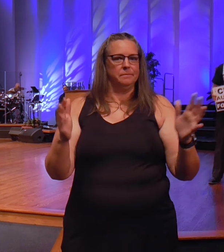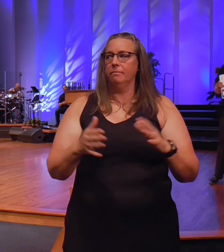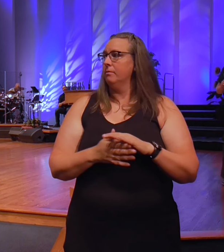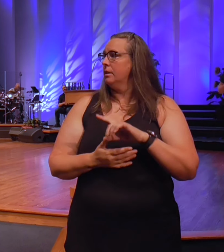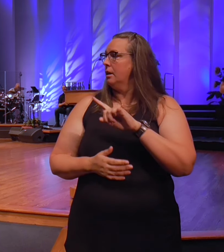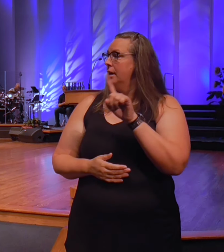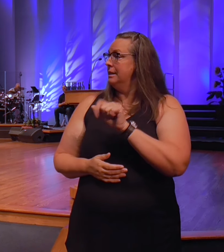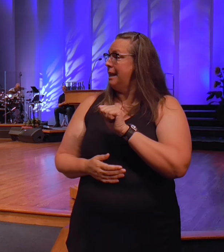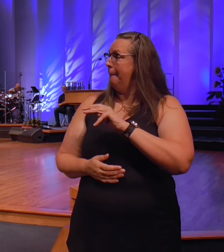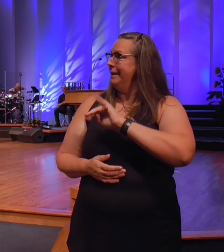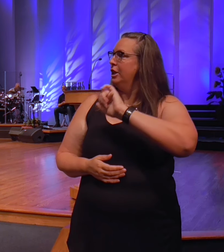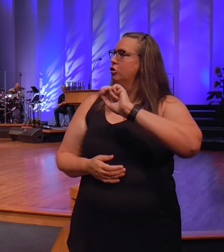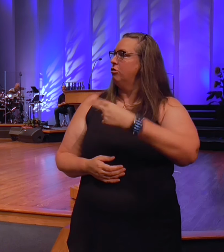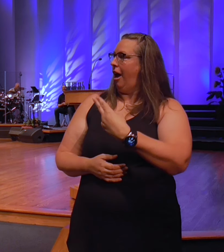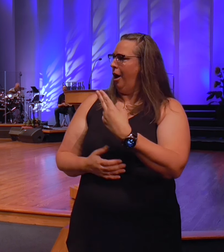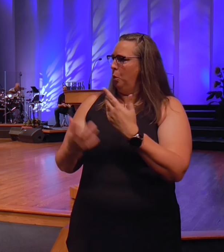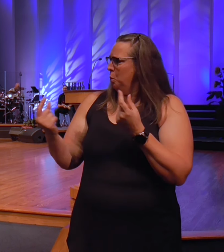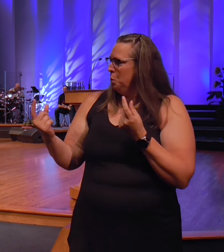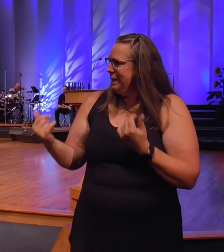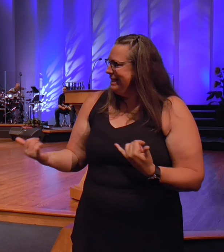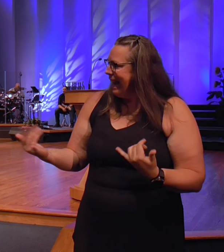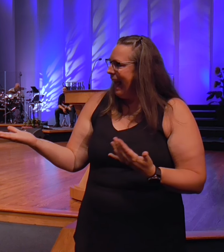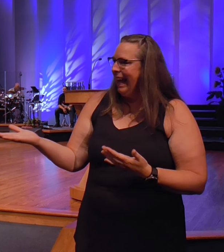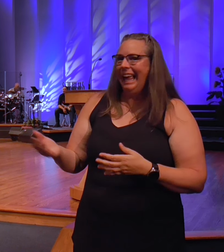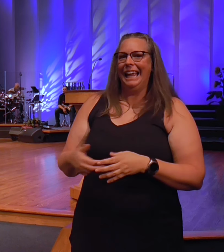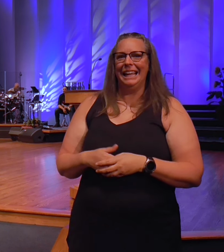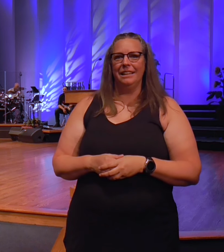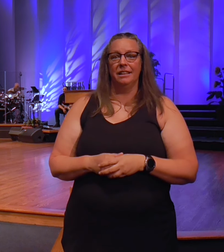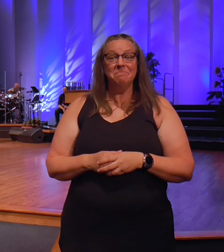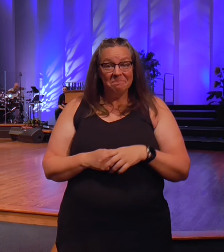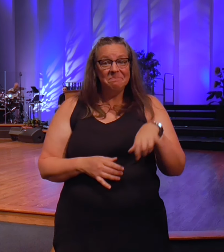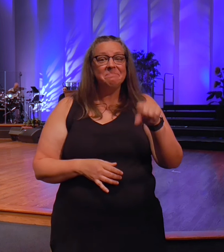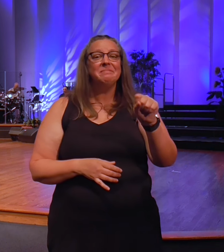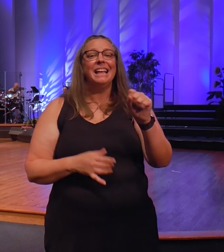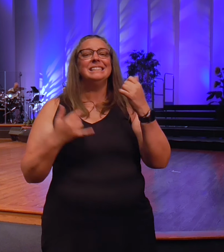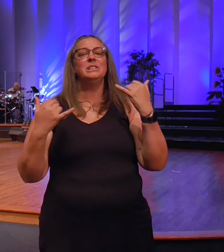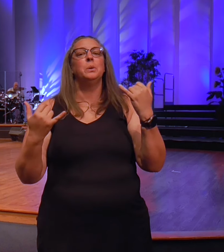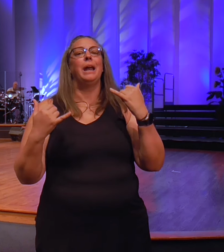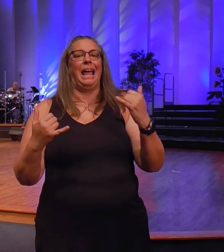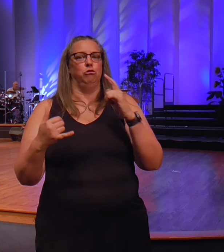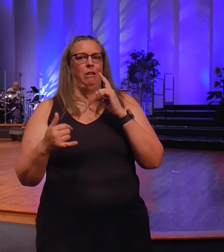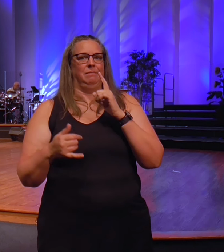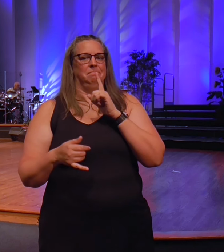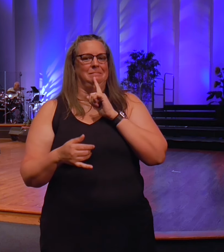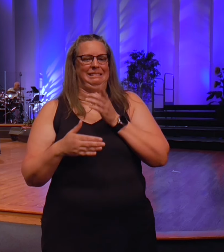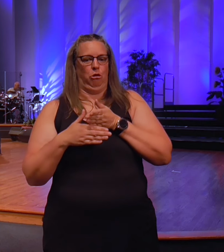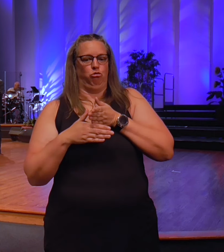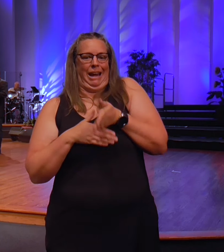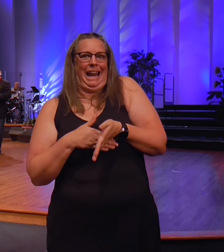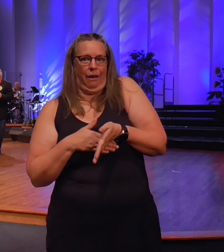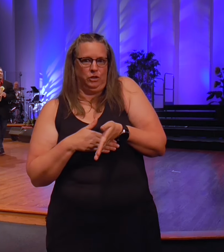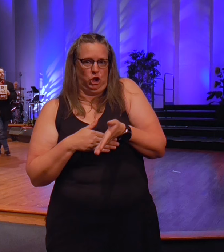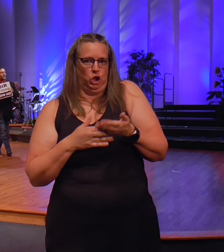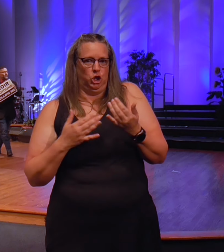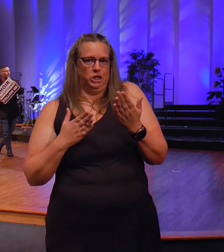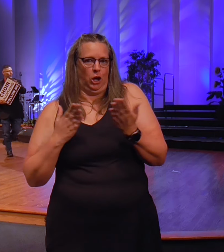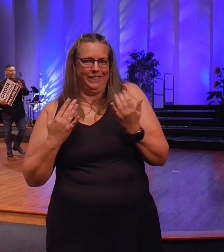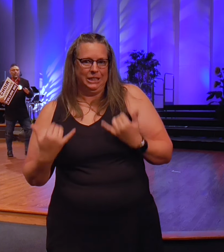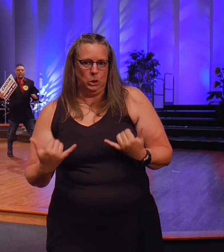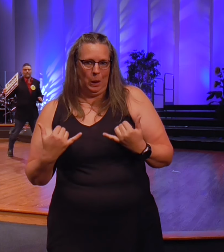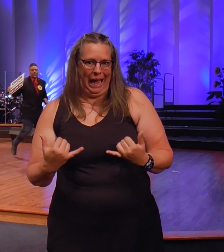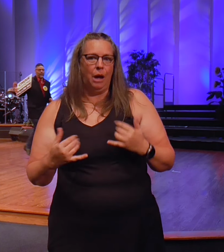Zamira, you joined us. What are you here for today? Yes. Well, just after today's service, we do have a workshop over in the